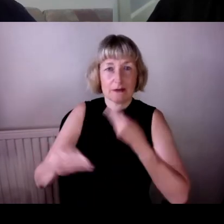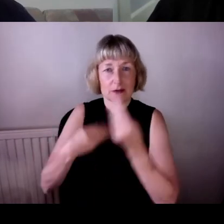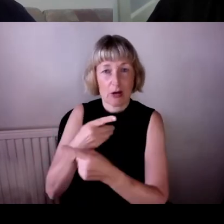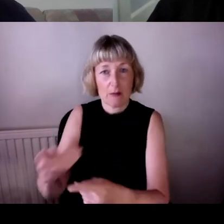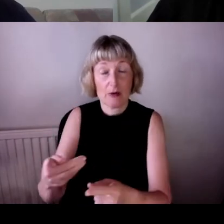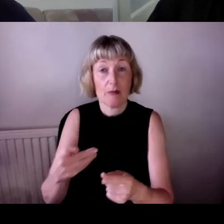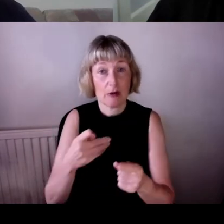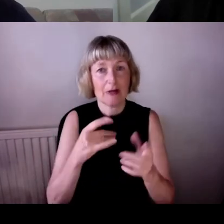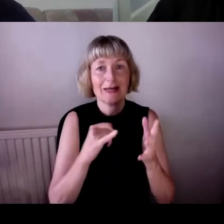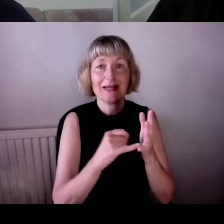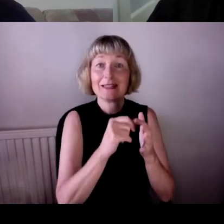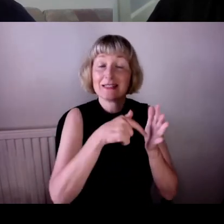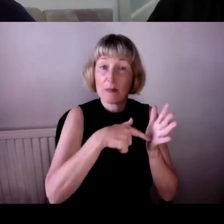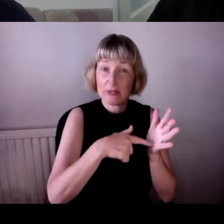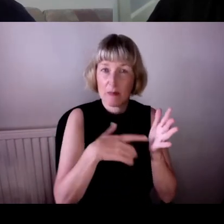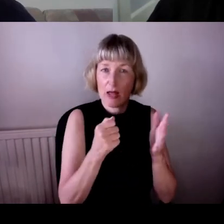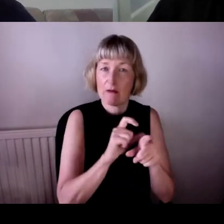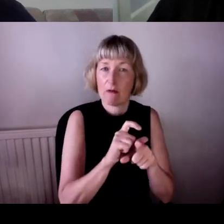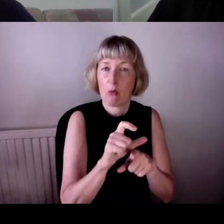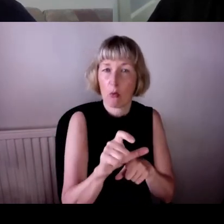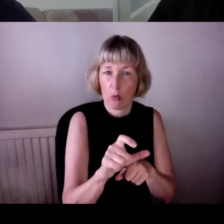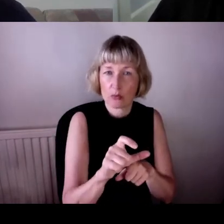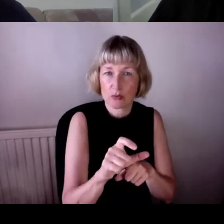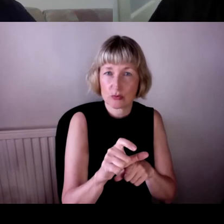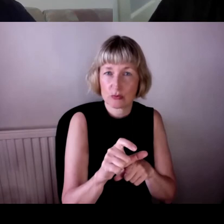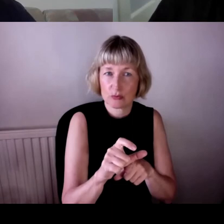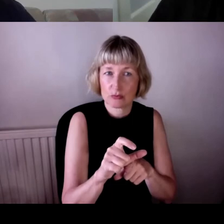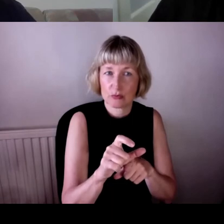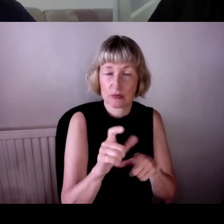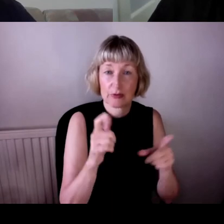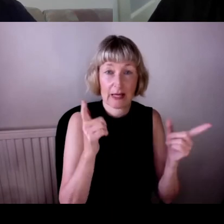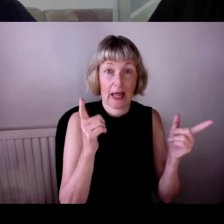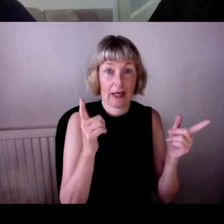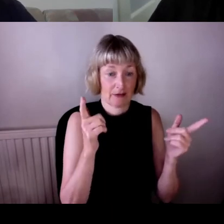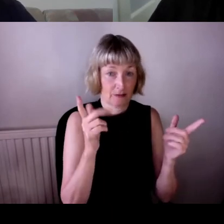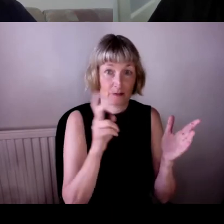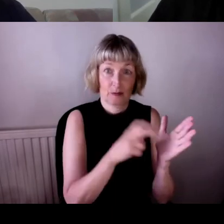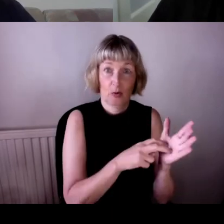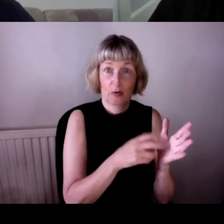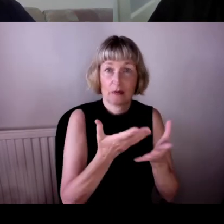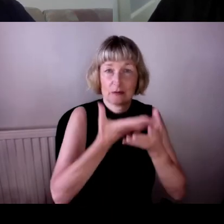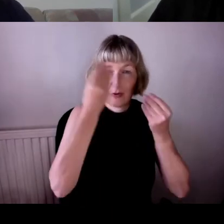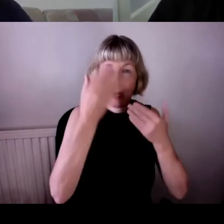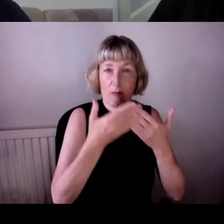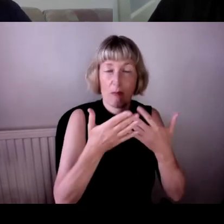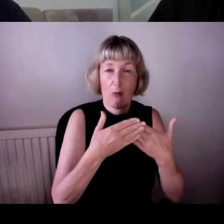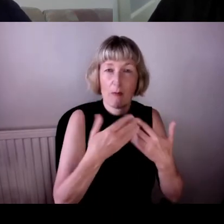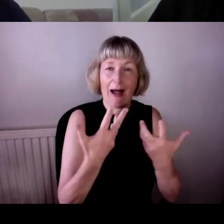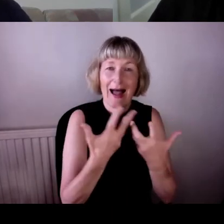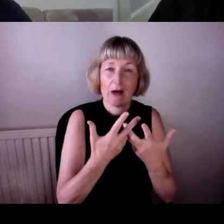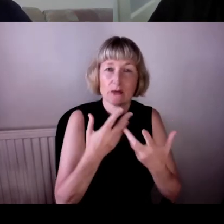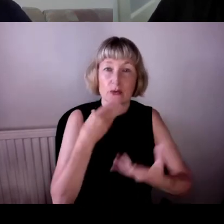if you're interested in, you can sign on to. I am stopped, Paul. Would you like to open it up to